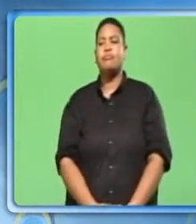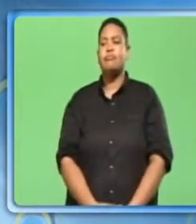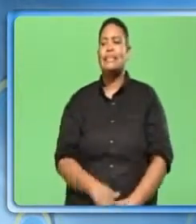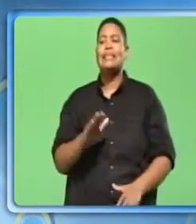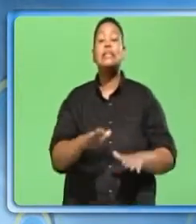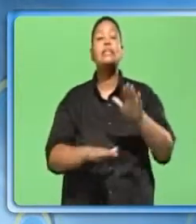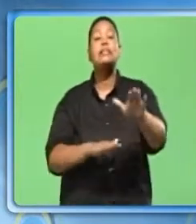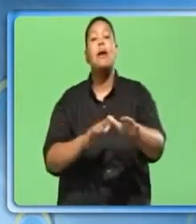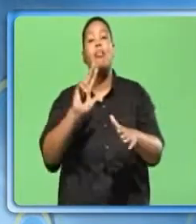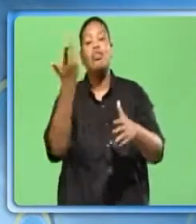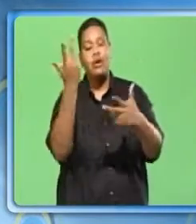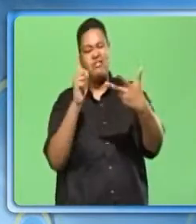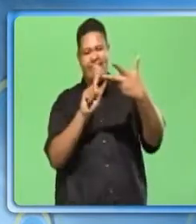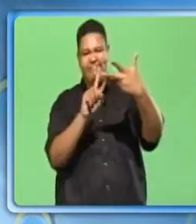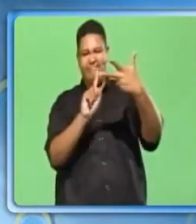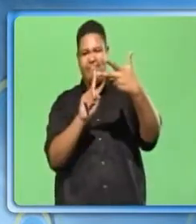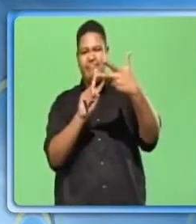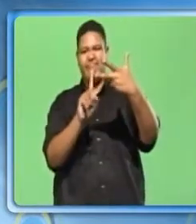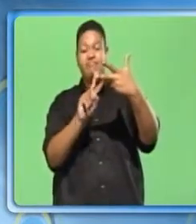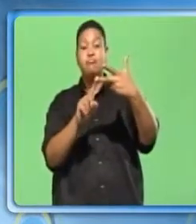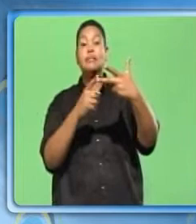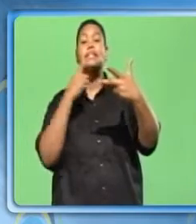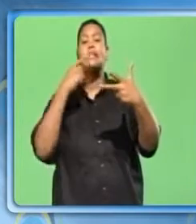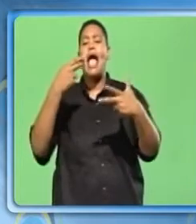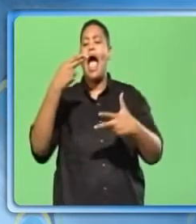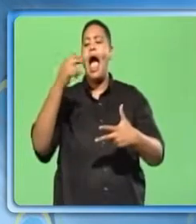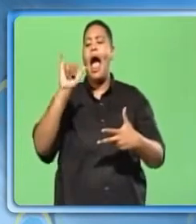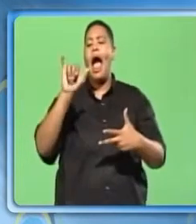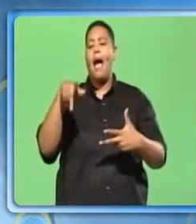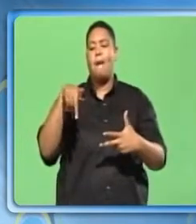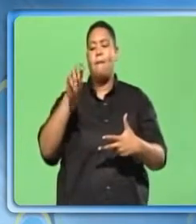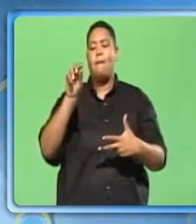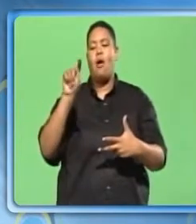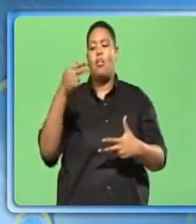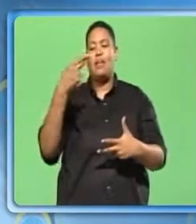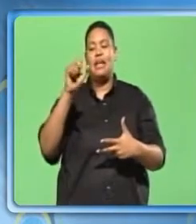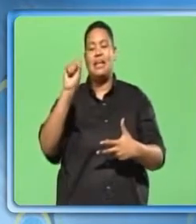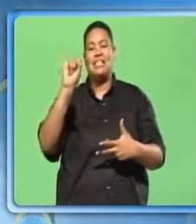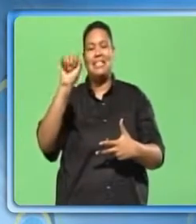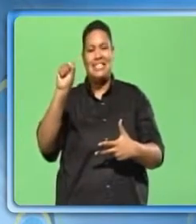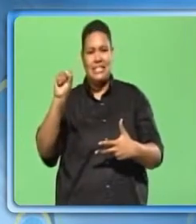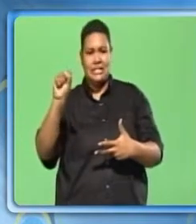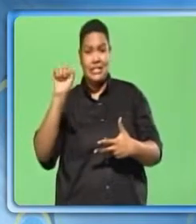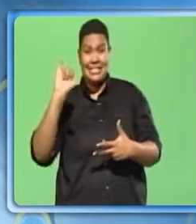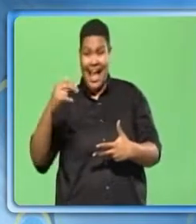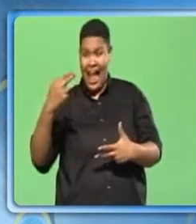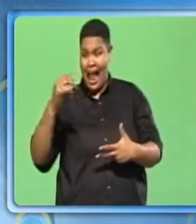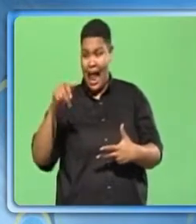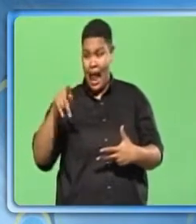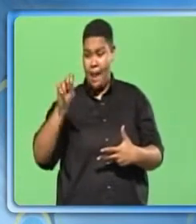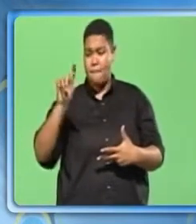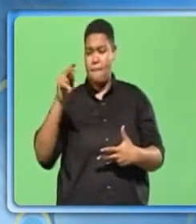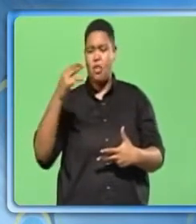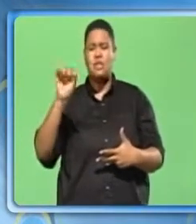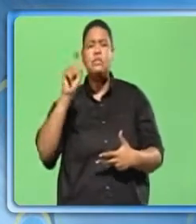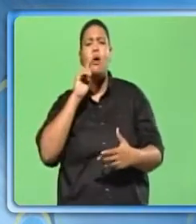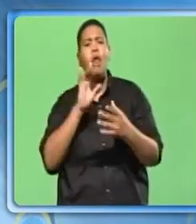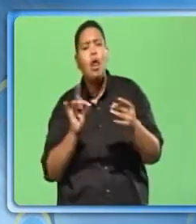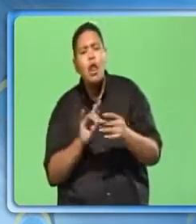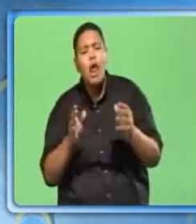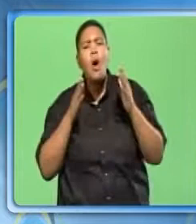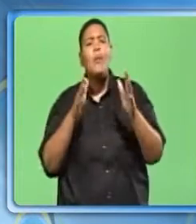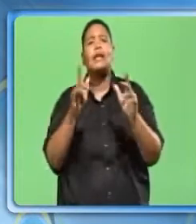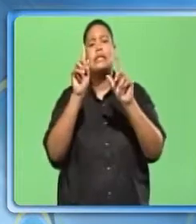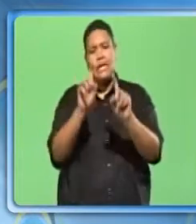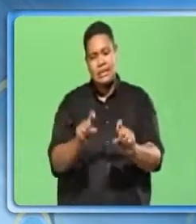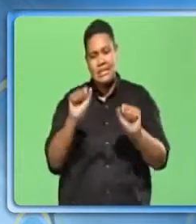Step 3. State a hypothesis. The hypothesis must be stated in a way that is